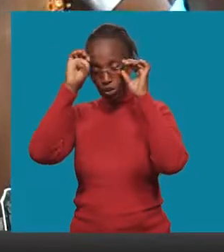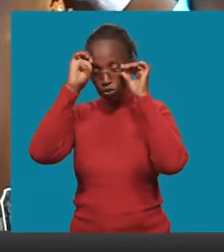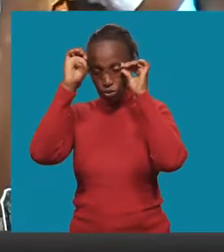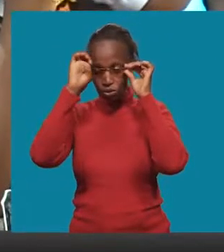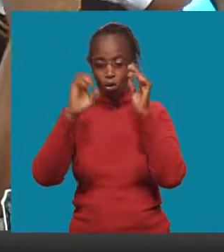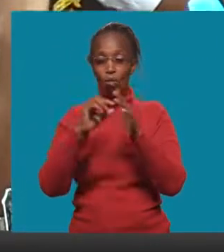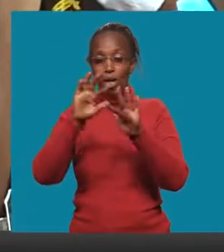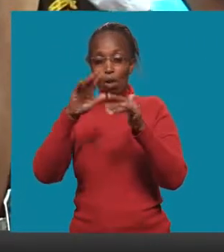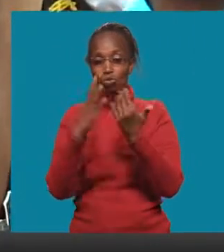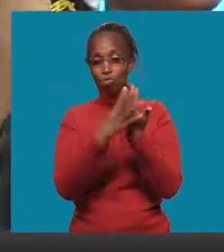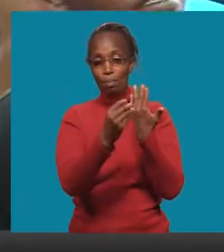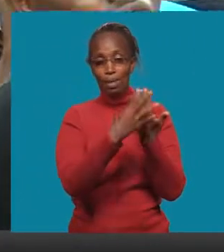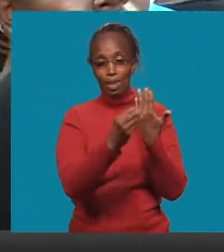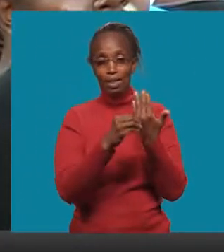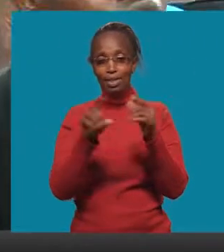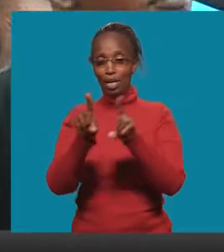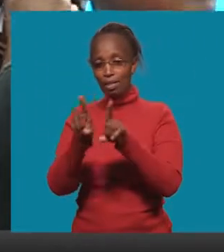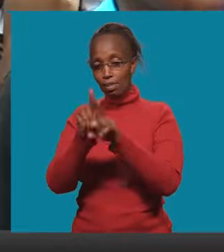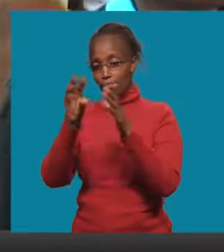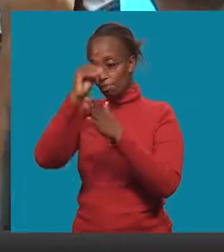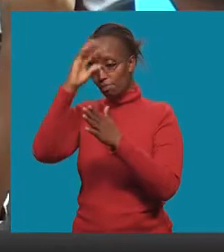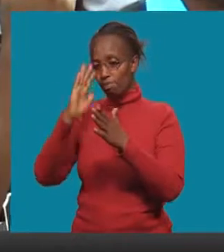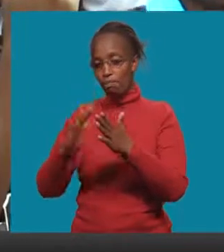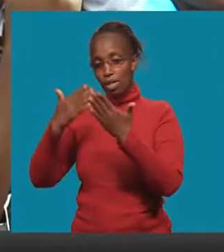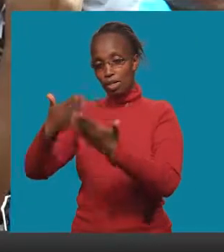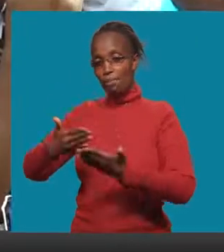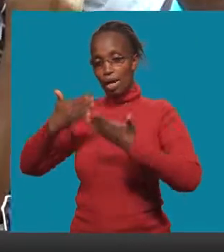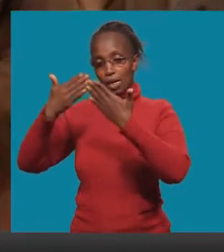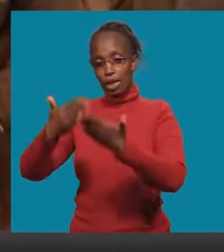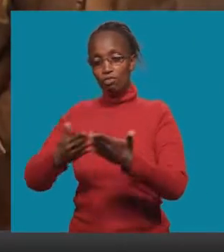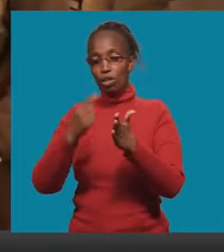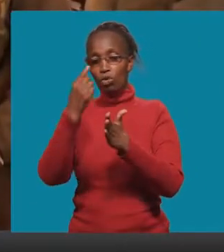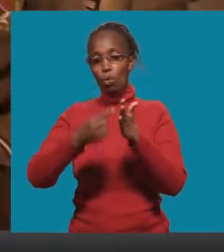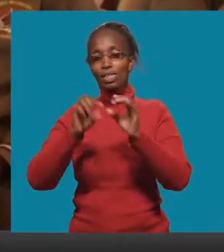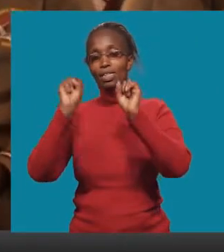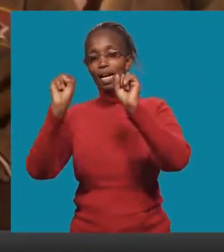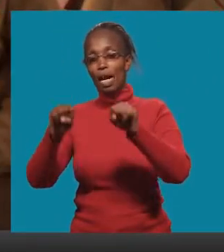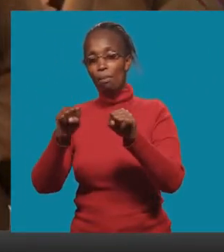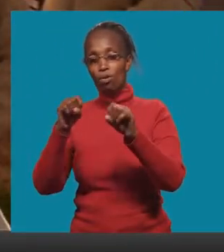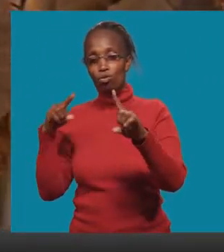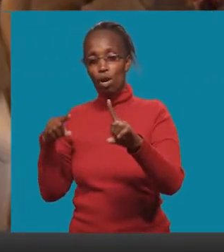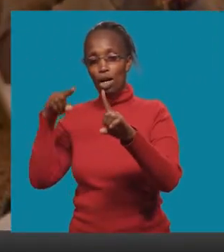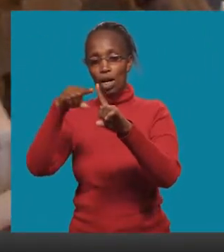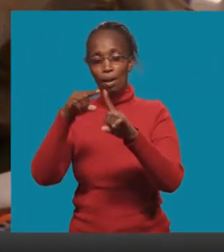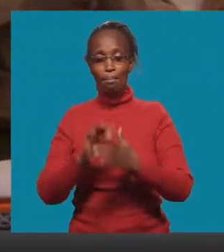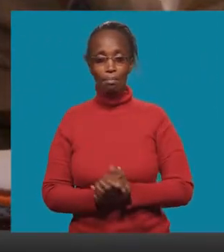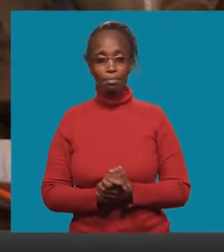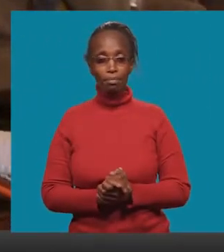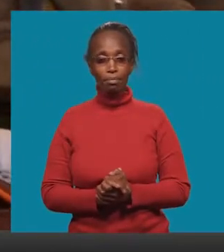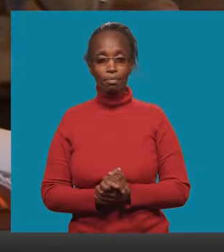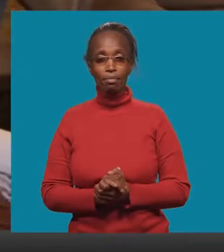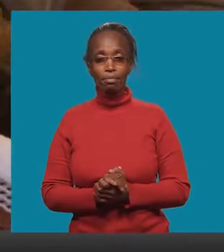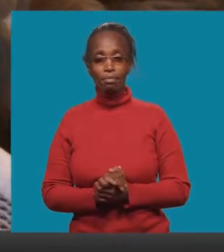masomo na jinsi wanavyoweza kuigana kwa mazuri. Huwa pia wanafunzi upeo wanaweza kuwafikia